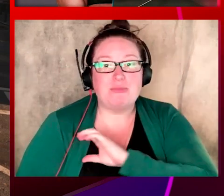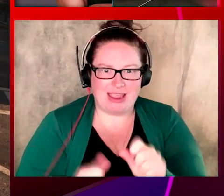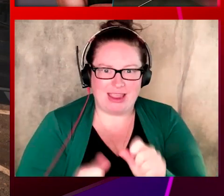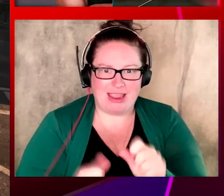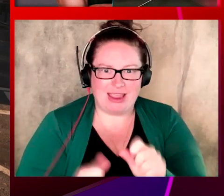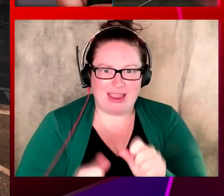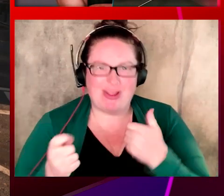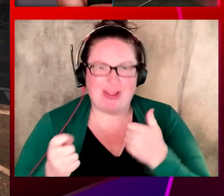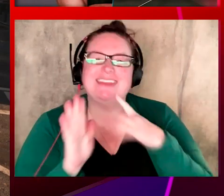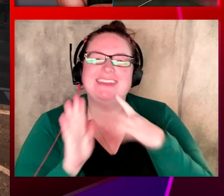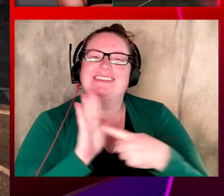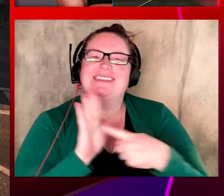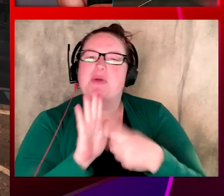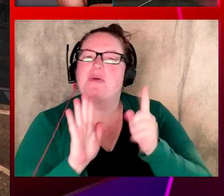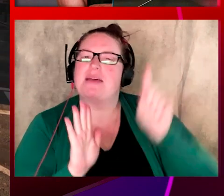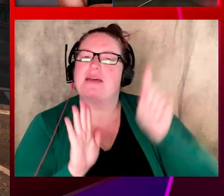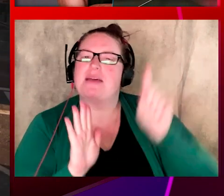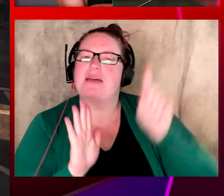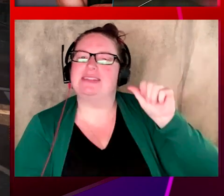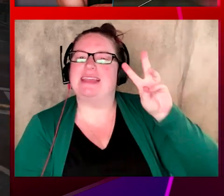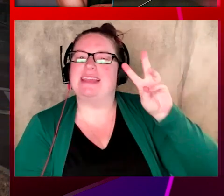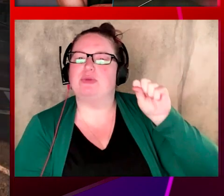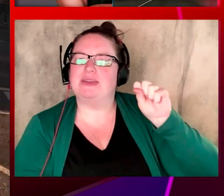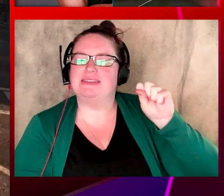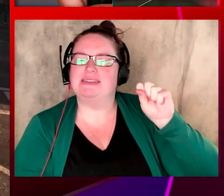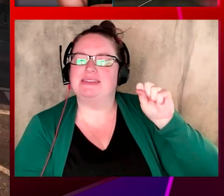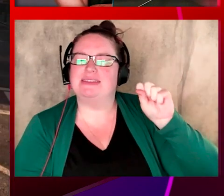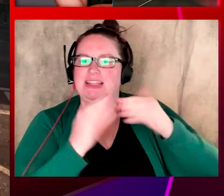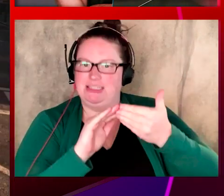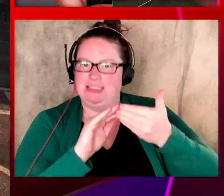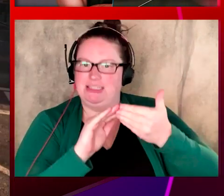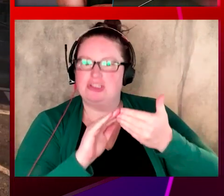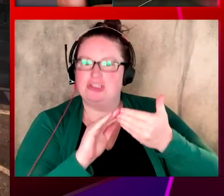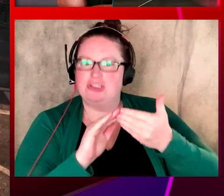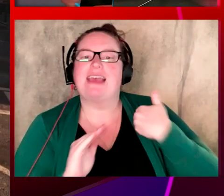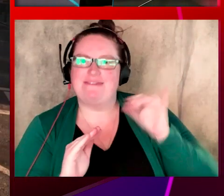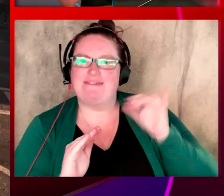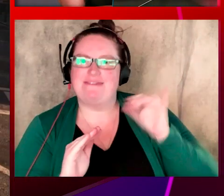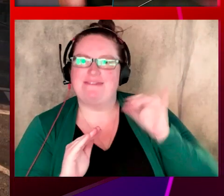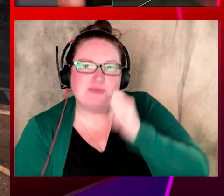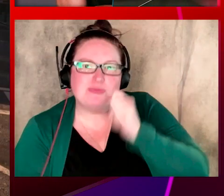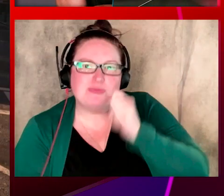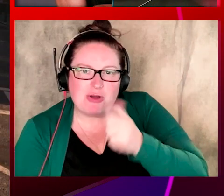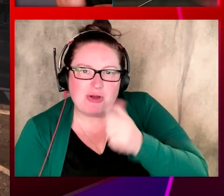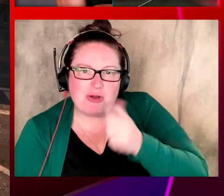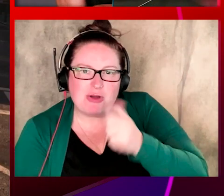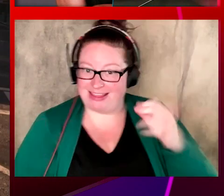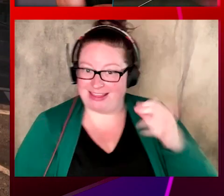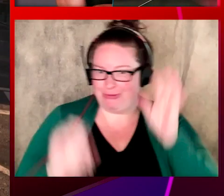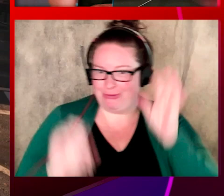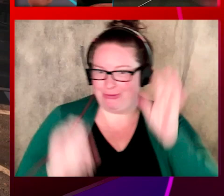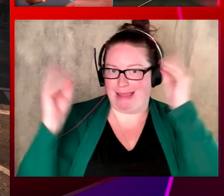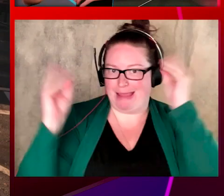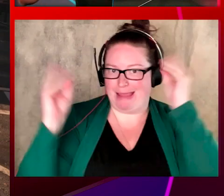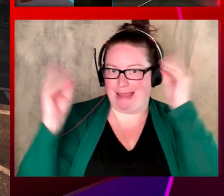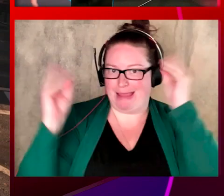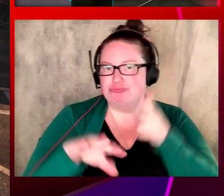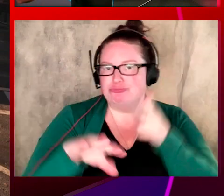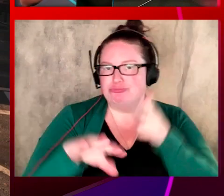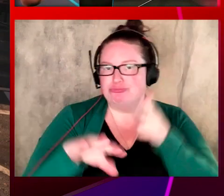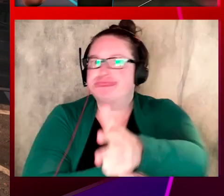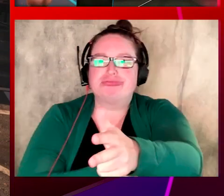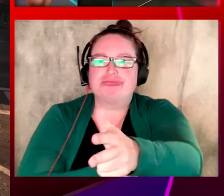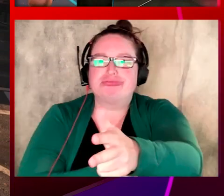upstairs in the AWS Village. We'll have this on tomorrow and Thursday, too. And there's the ambulance that goes by. And so trying